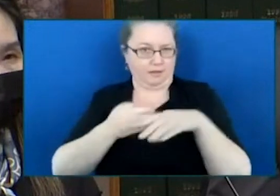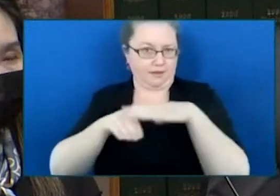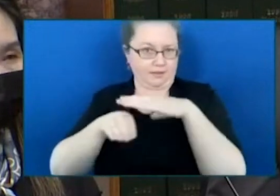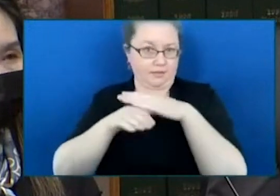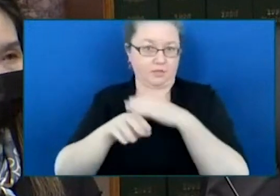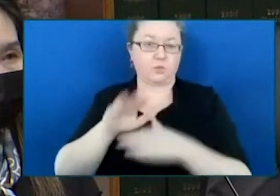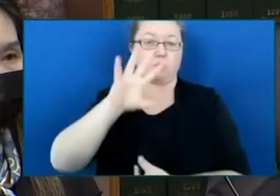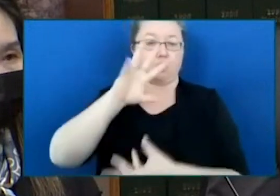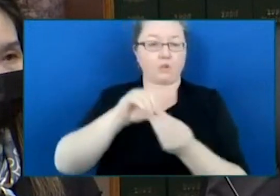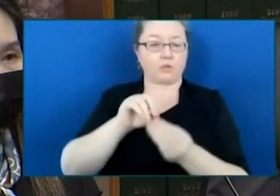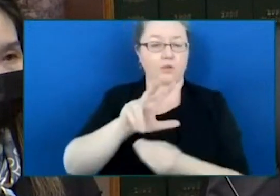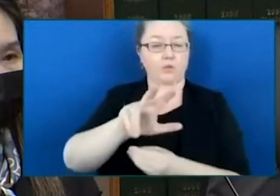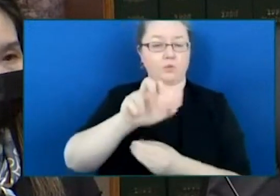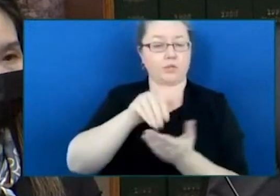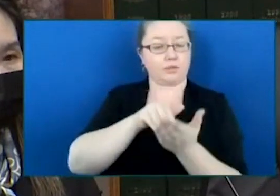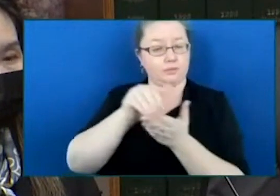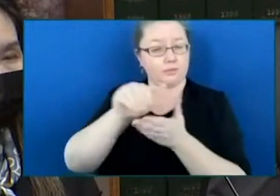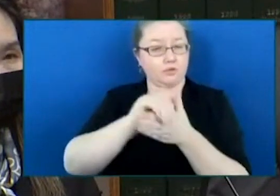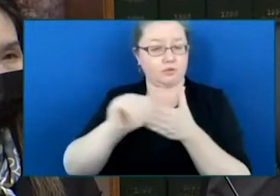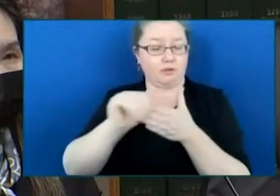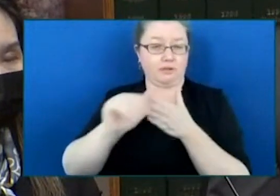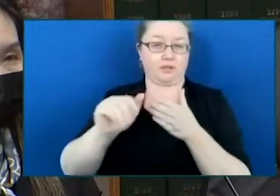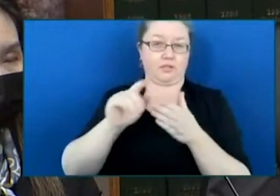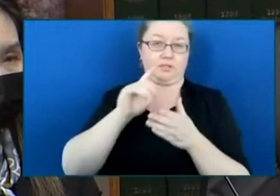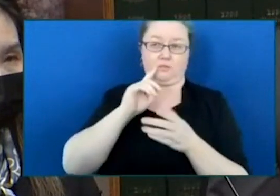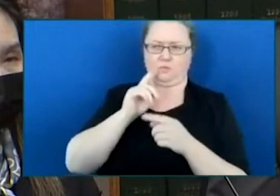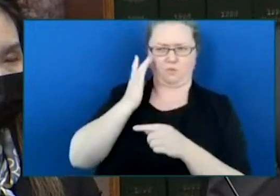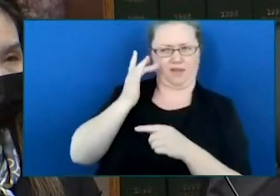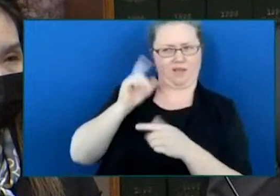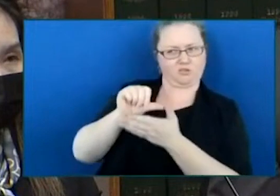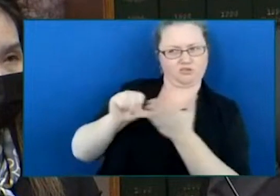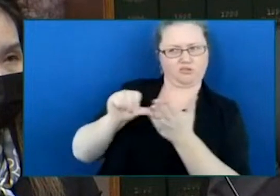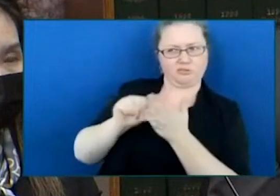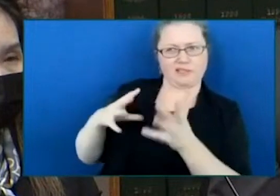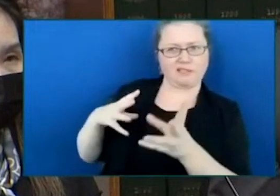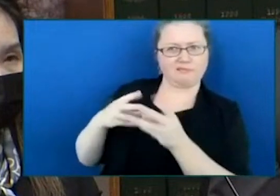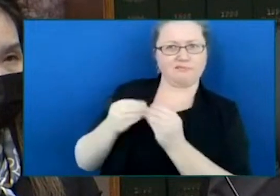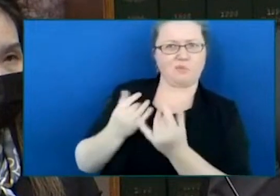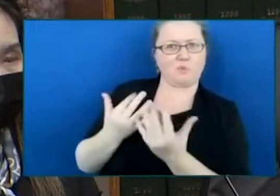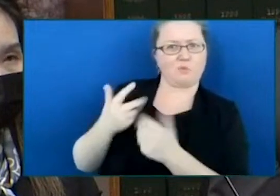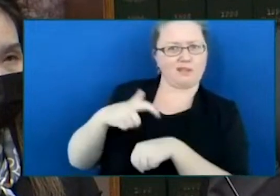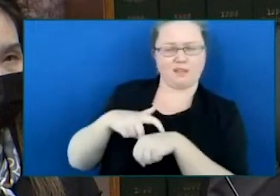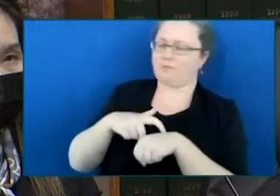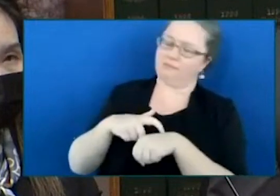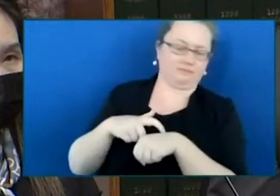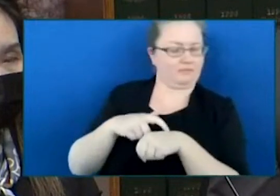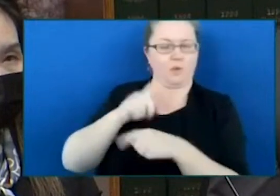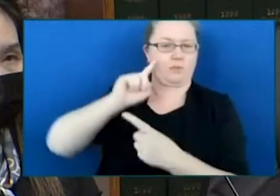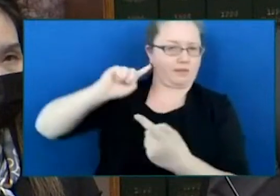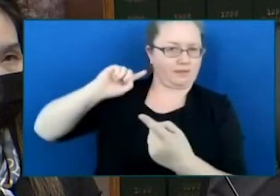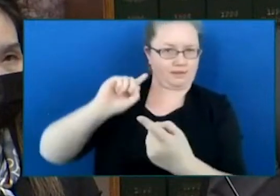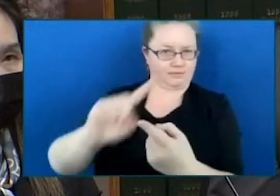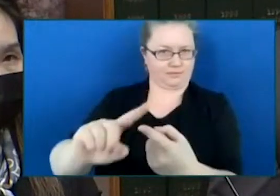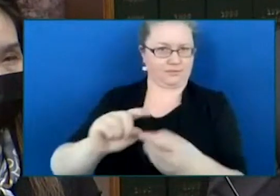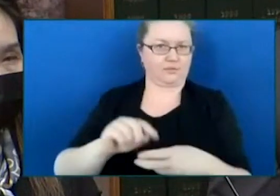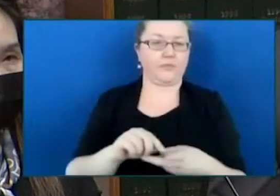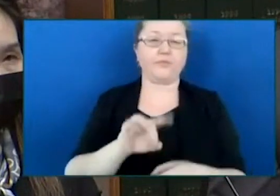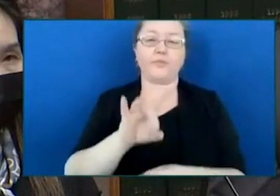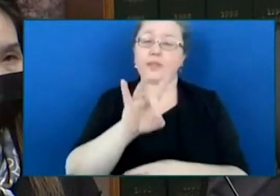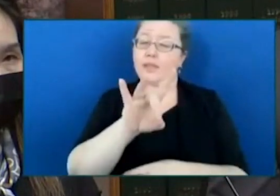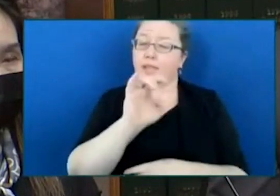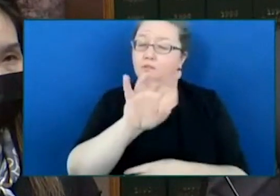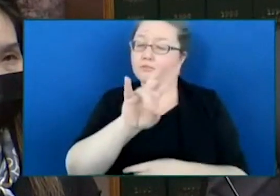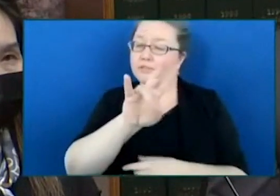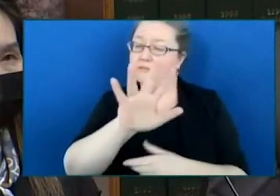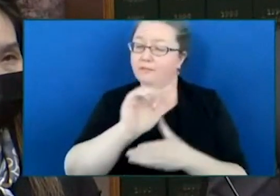3 years to help with continuing efforts to address wait lists for surgeries and scans. We're also committing $875 million in the next